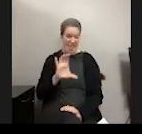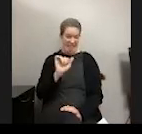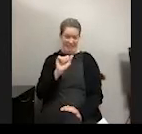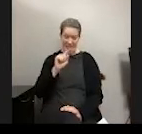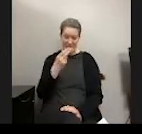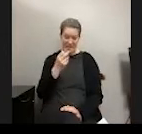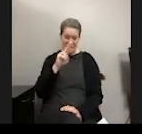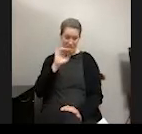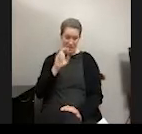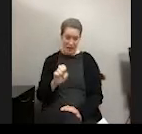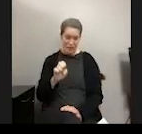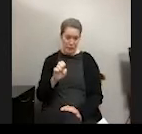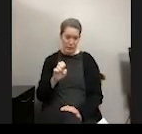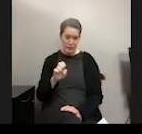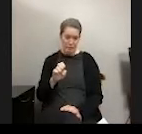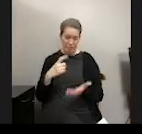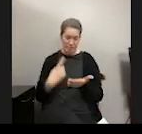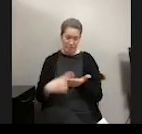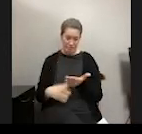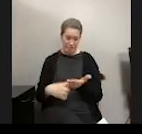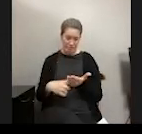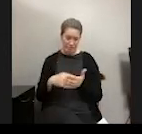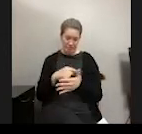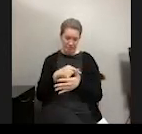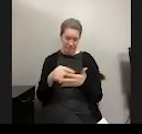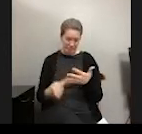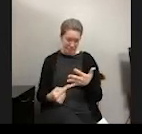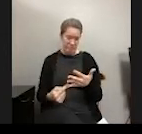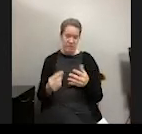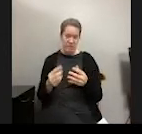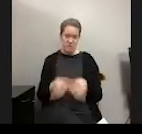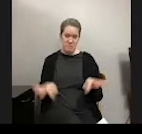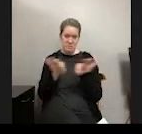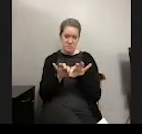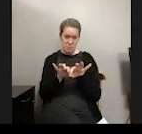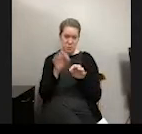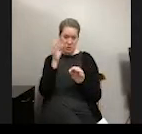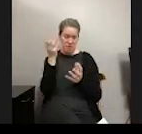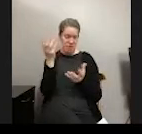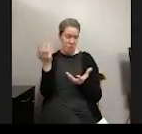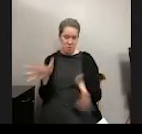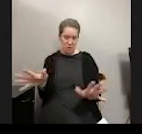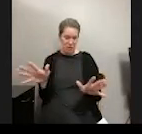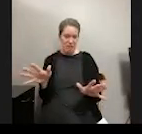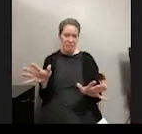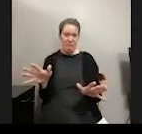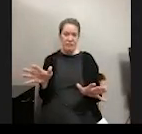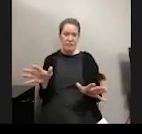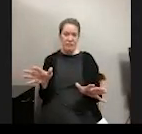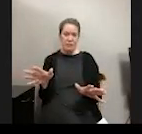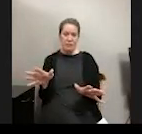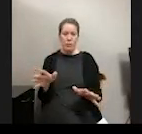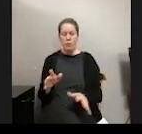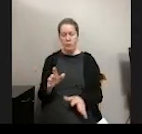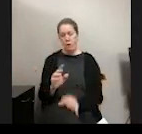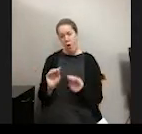stuff. Obviously, it's a big question, and we need to treat this very, very delicately and properly, right?